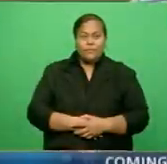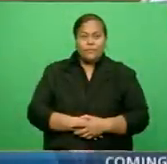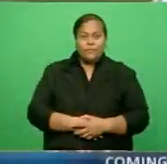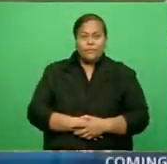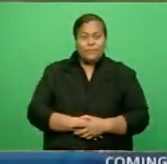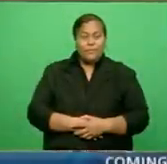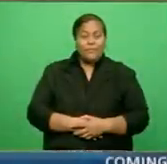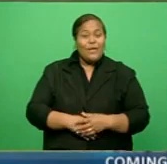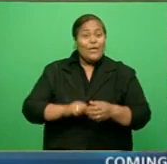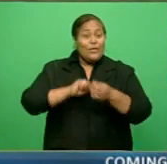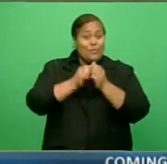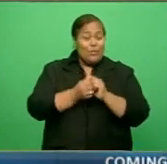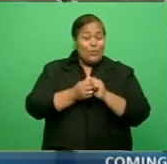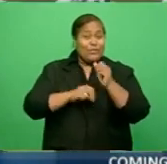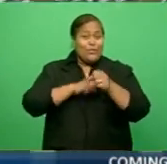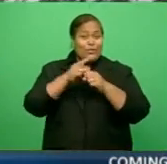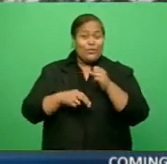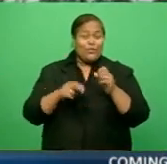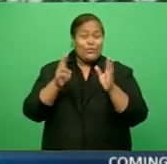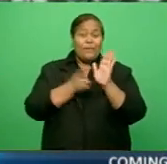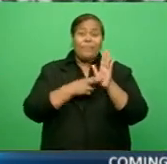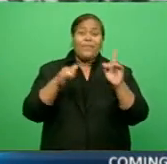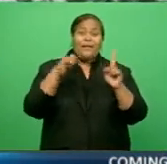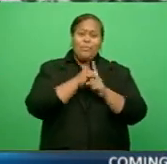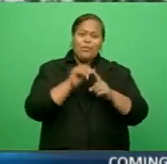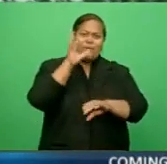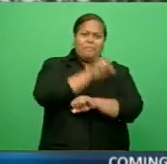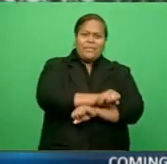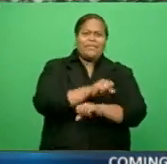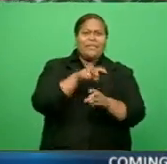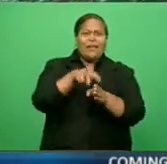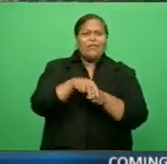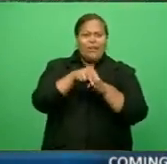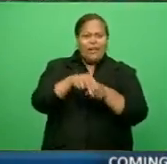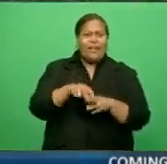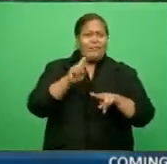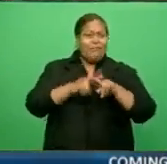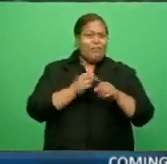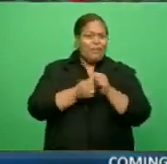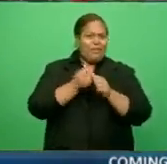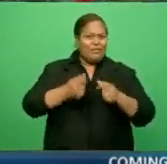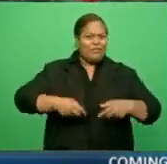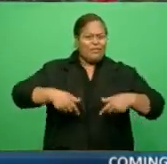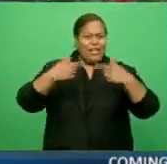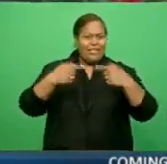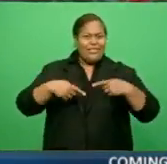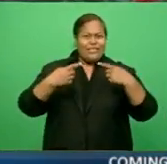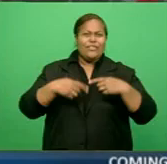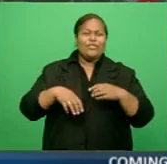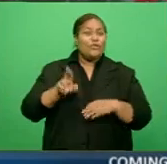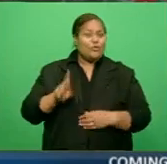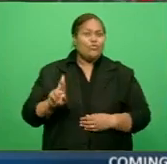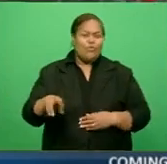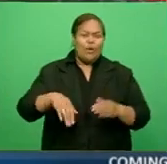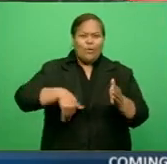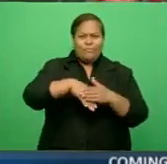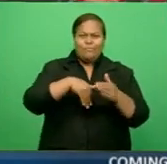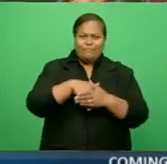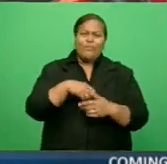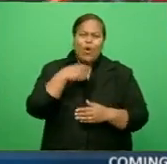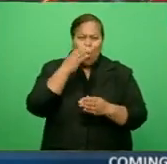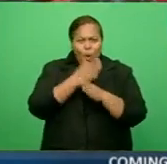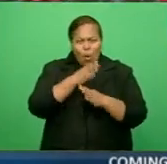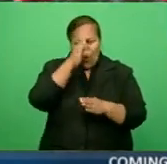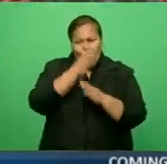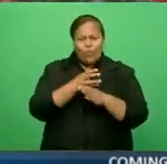Ahead in sports, Namosi defeats Nandronga in Fair Brother Challenge, and Rewa football aims to win remaining matches. Details after